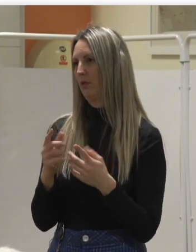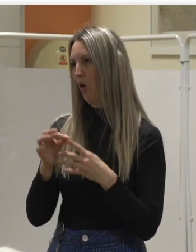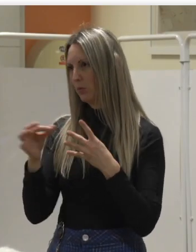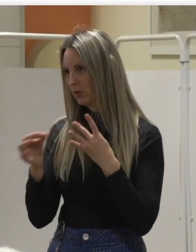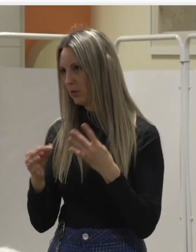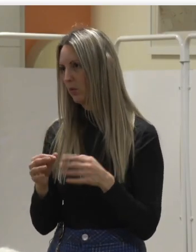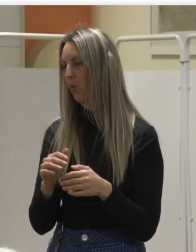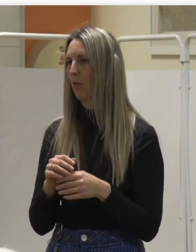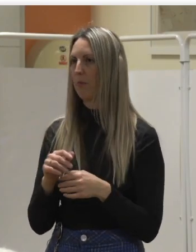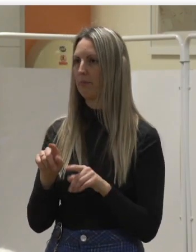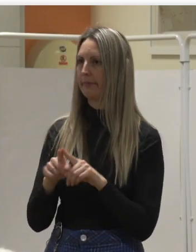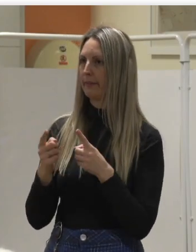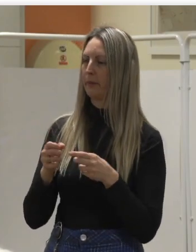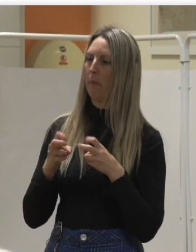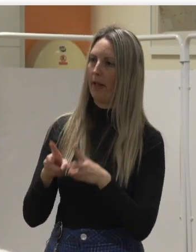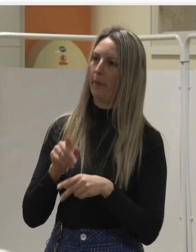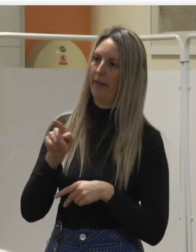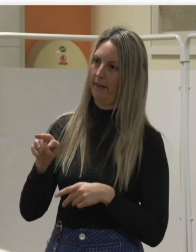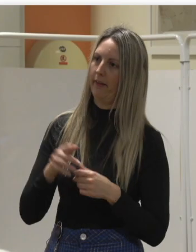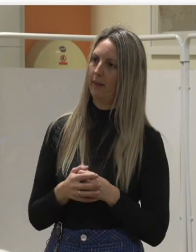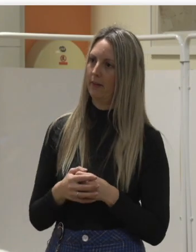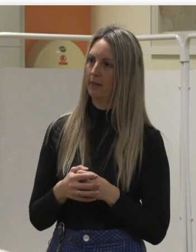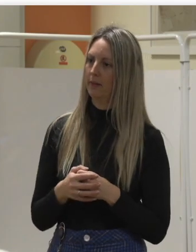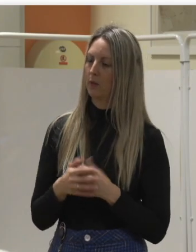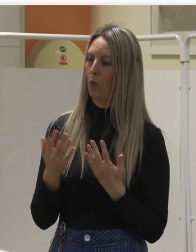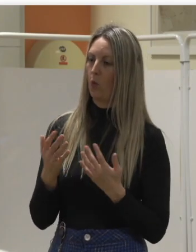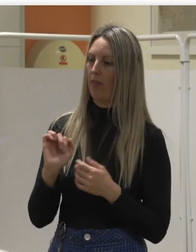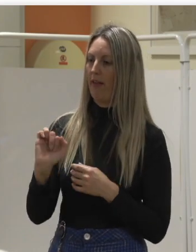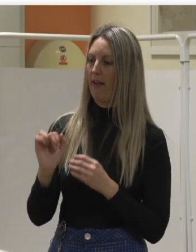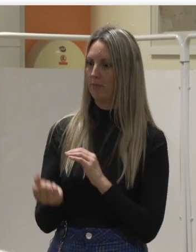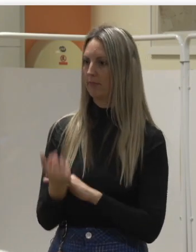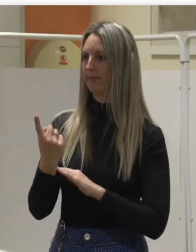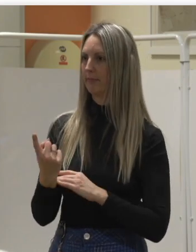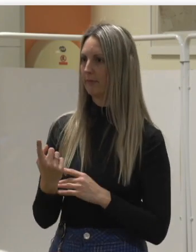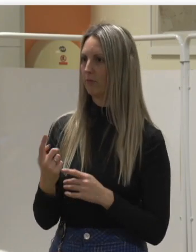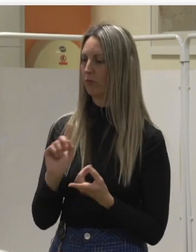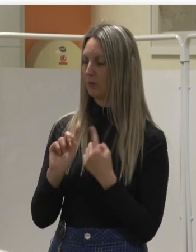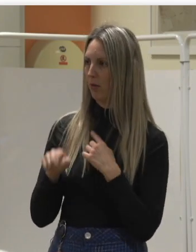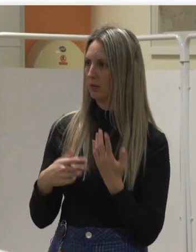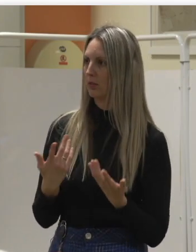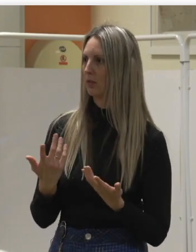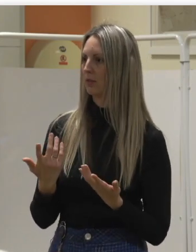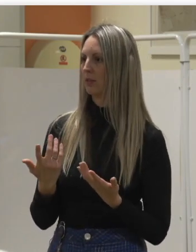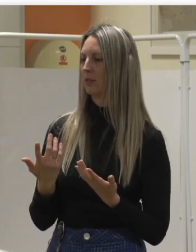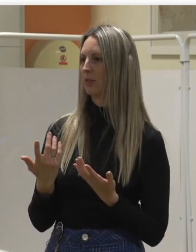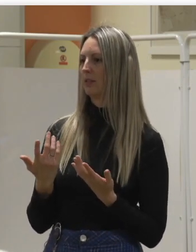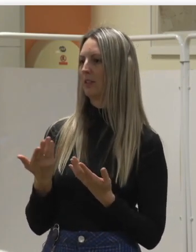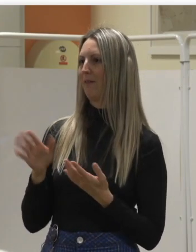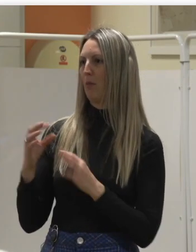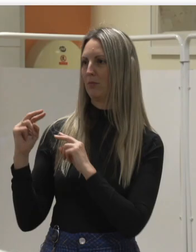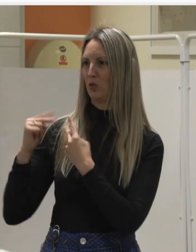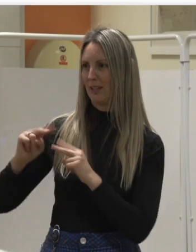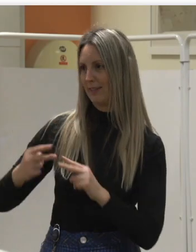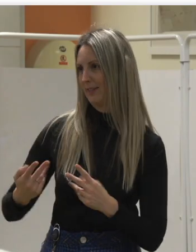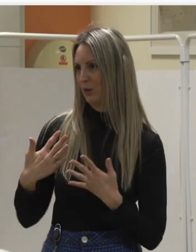environmental factor or other triggers which may be triggering people who are vulnerable in their genetic makeup to